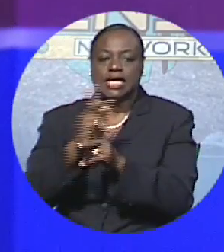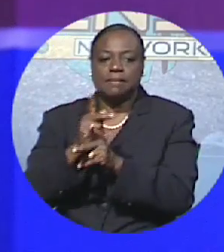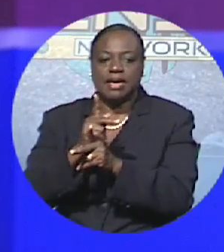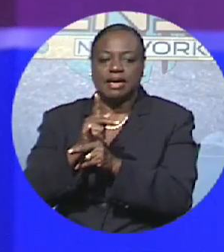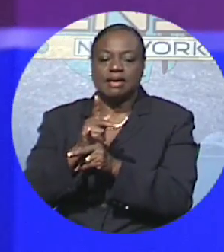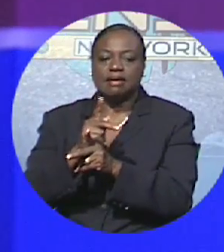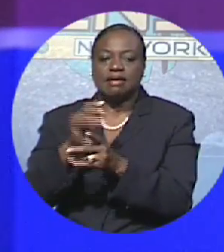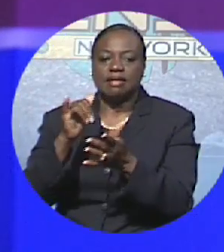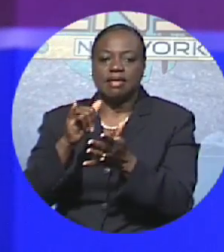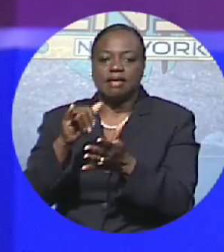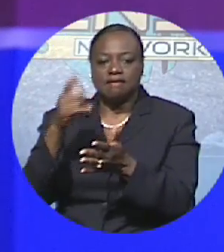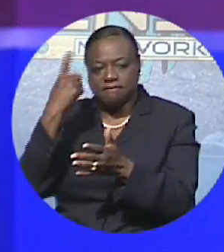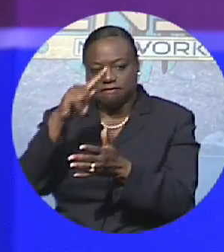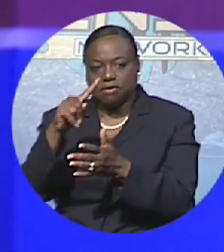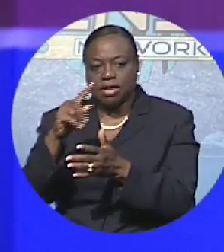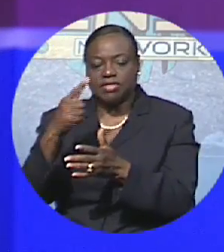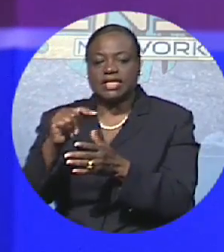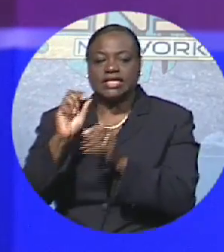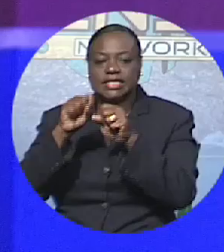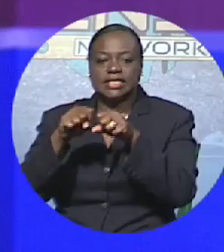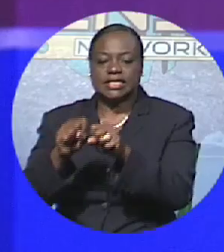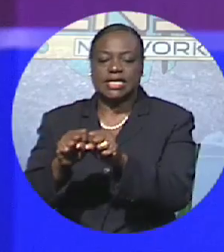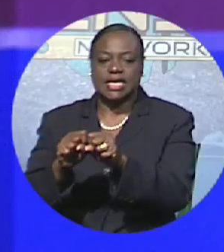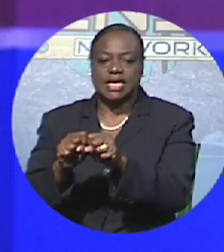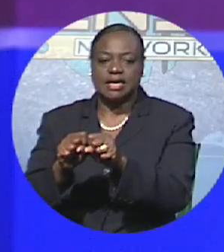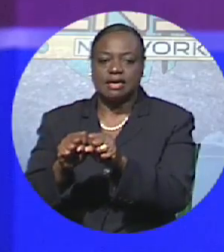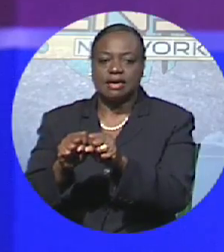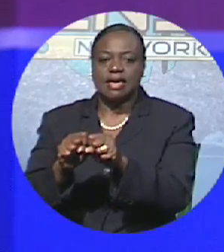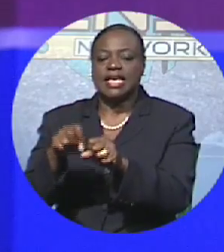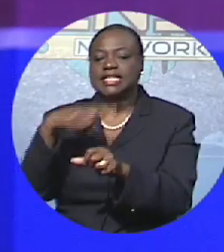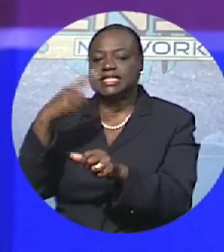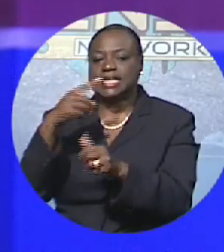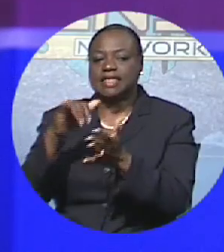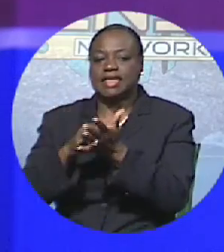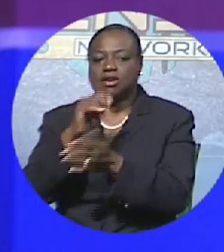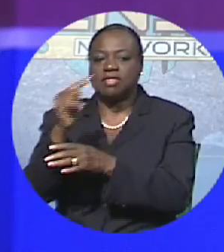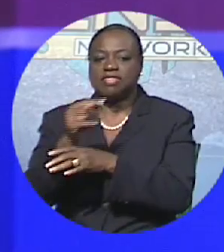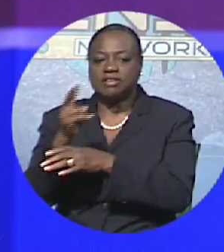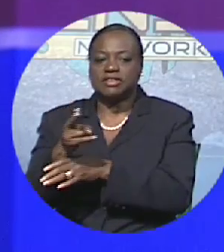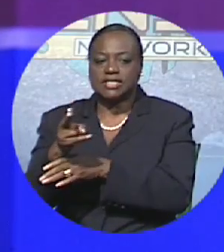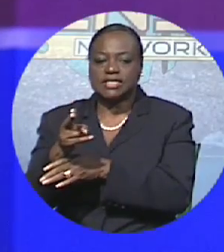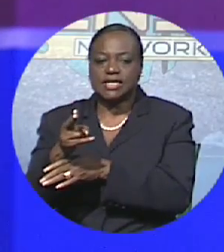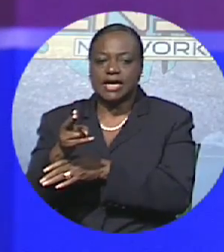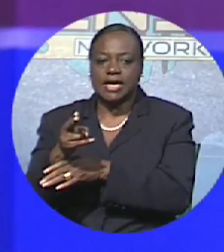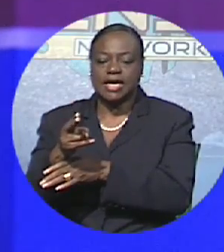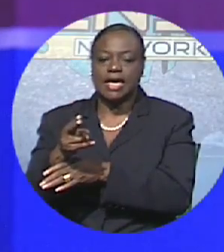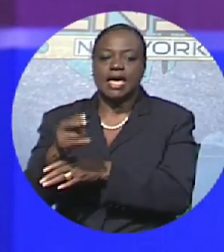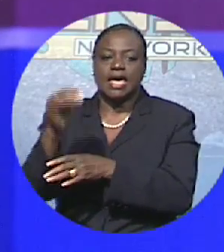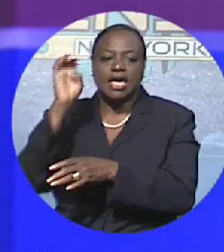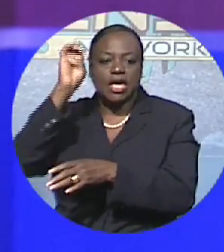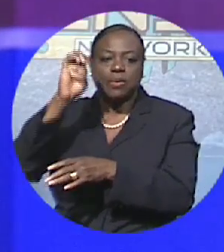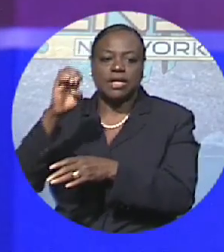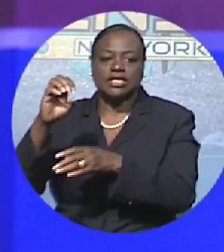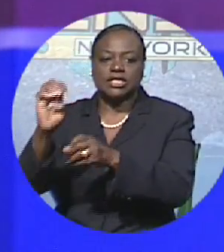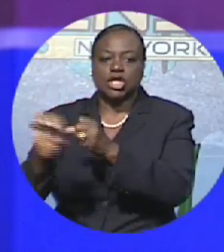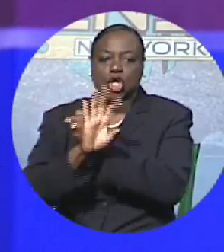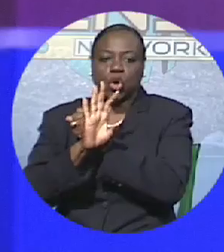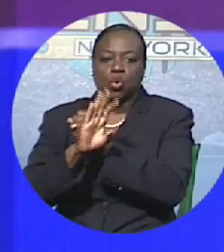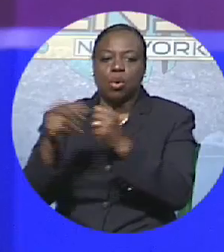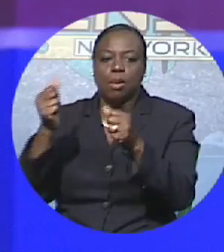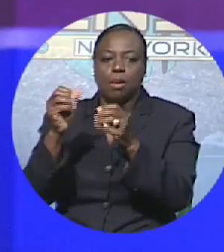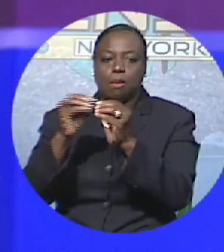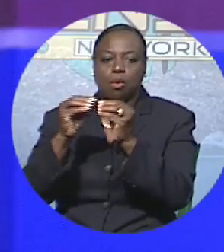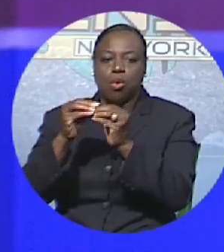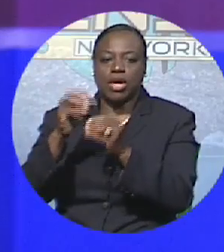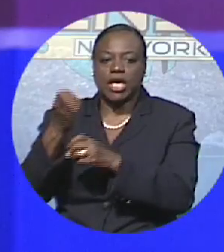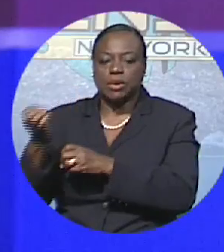Minister Dr. Bernard Nottage revealed in Inagua on Thursday the government's newest initiative to secure more equipment for the Royal Bahamas Defense Force.